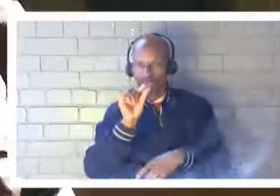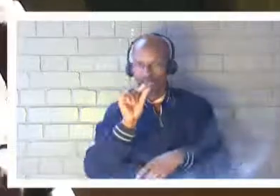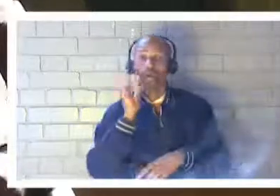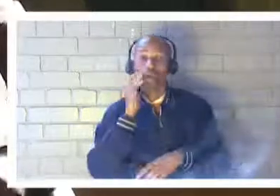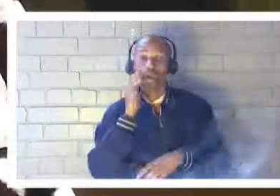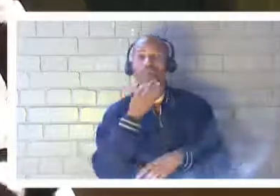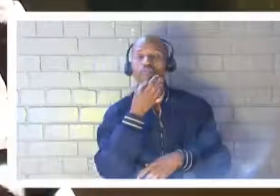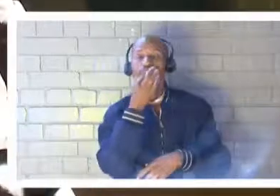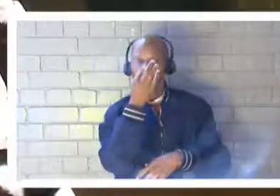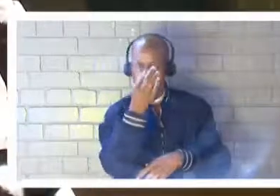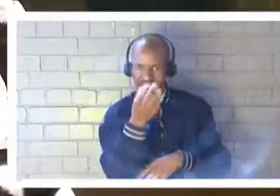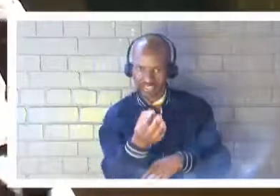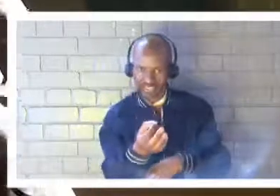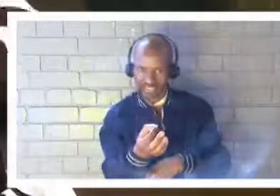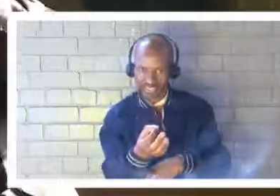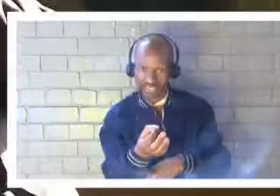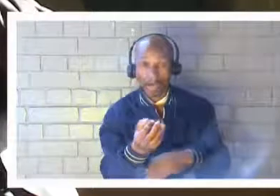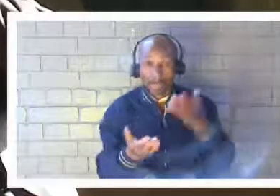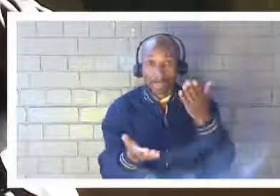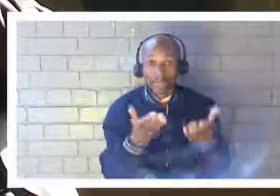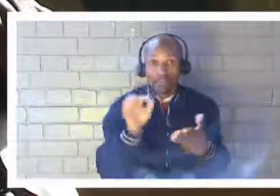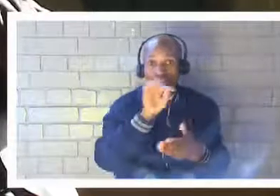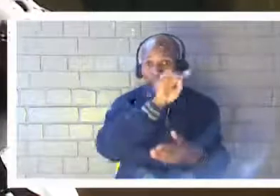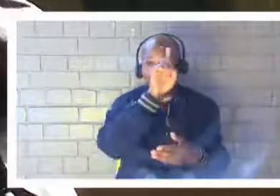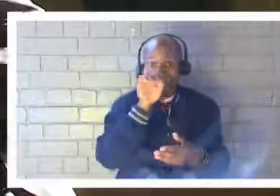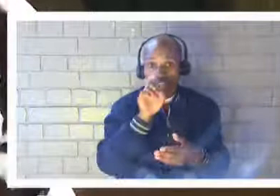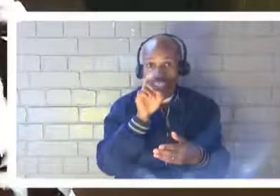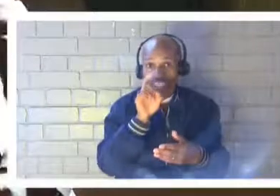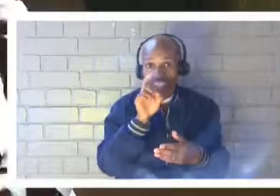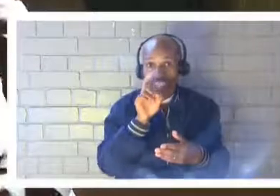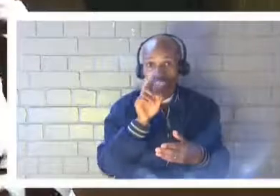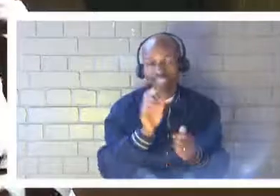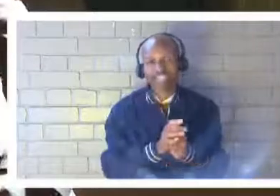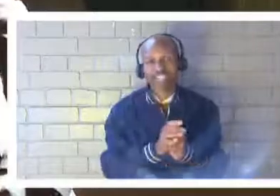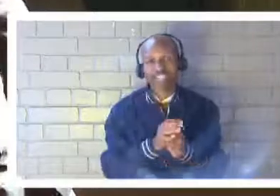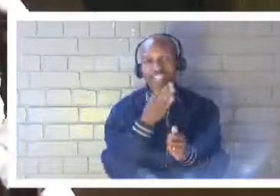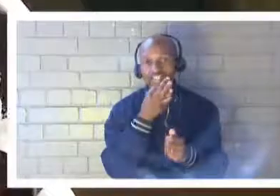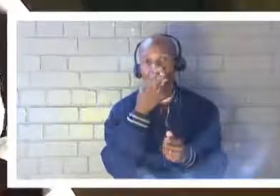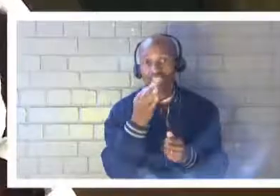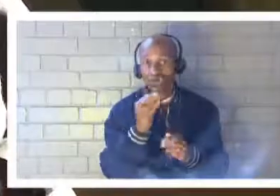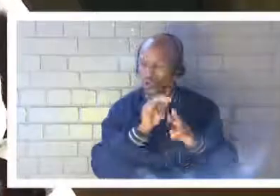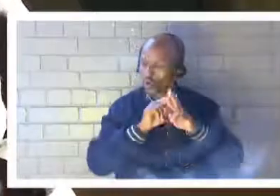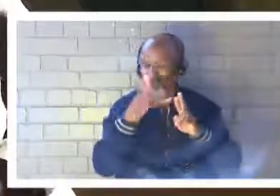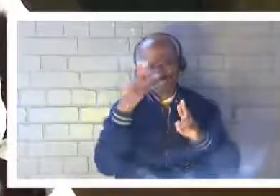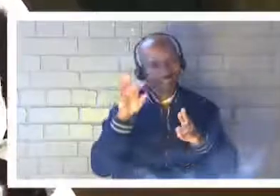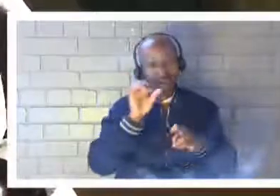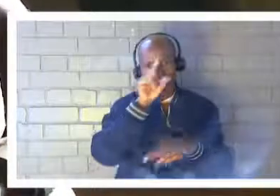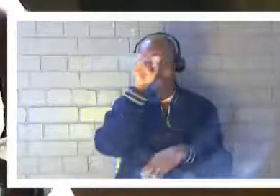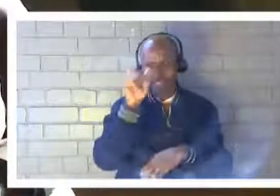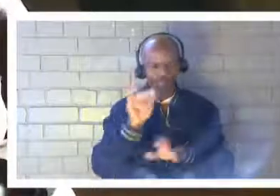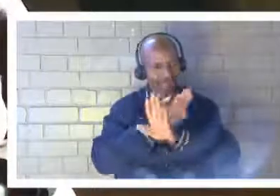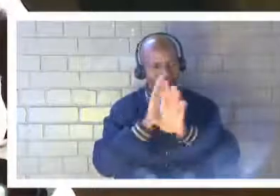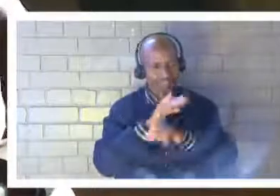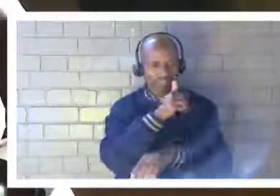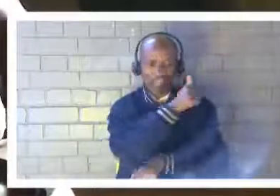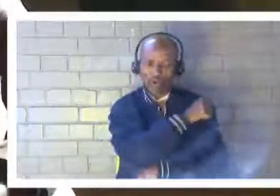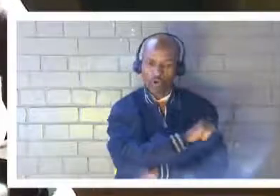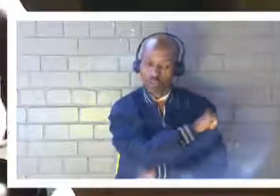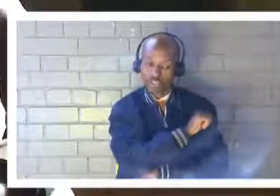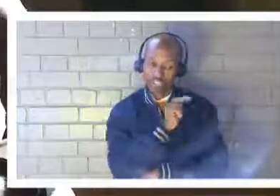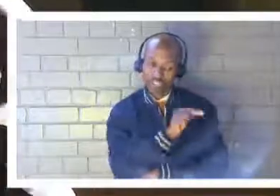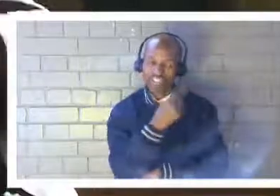when we say, maybe the question, the way it's phrased, we don't have capacity. These hospitals do